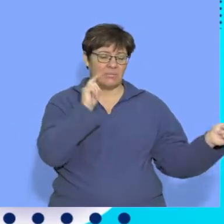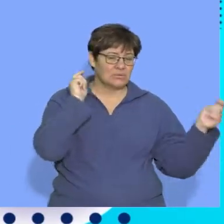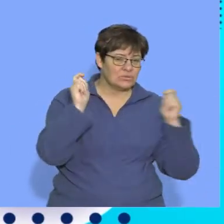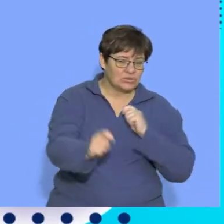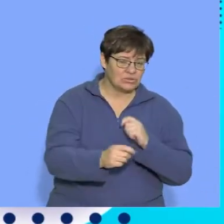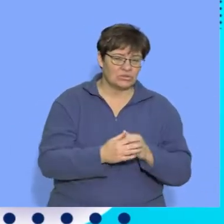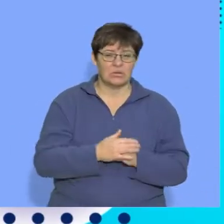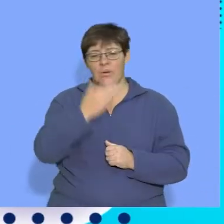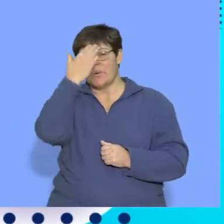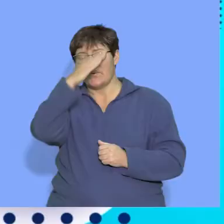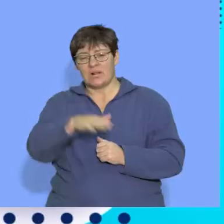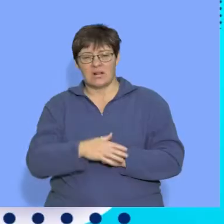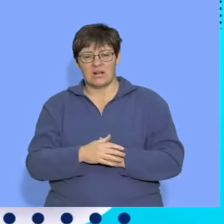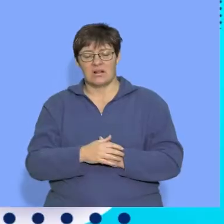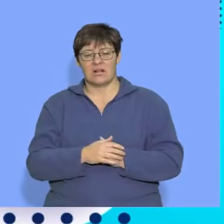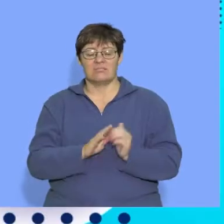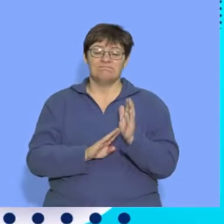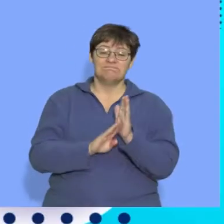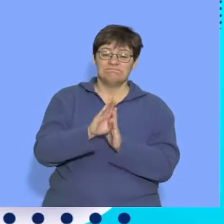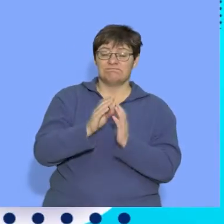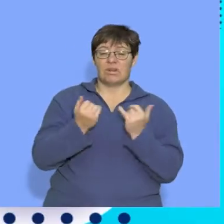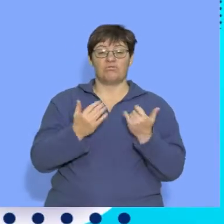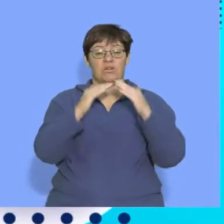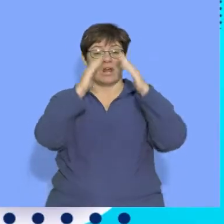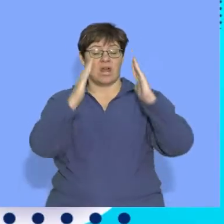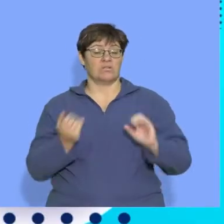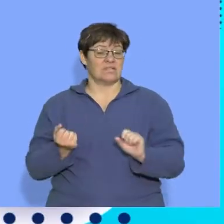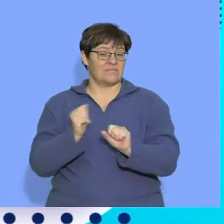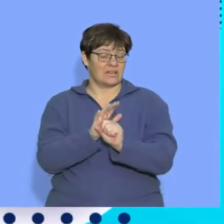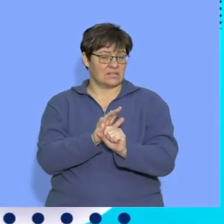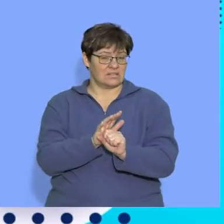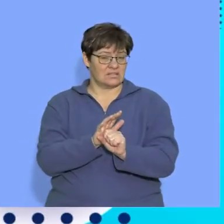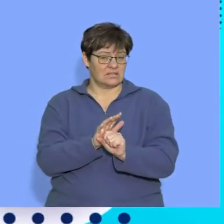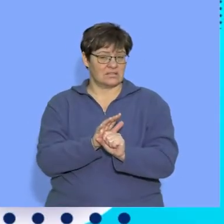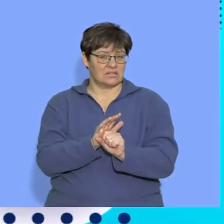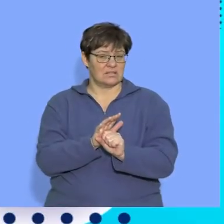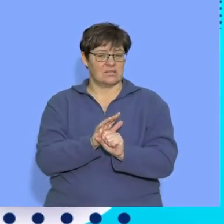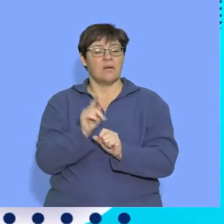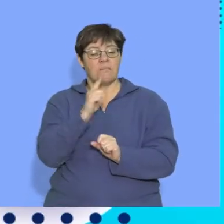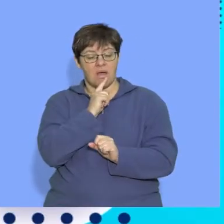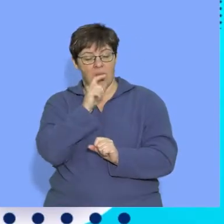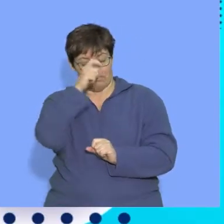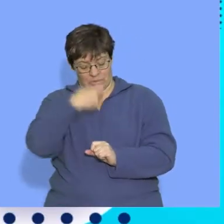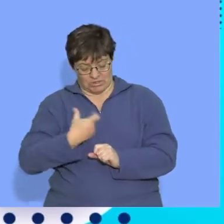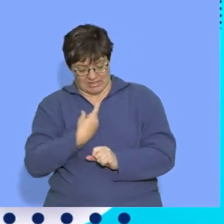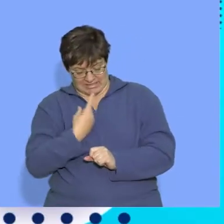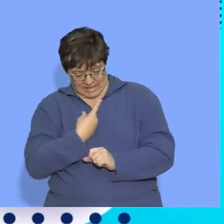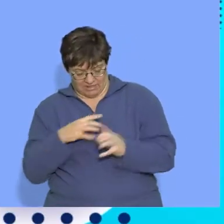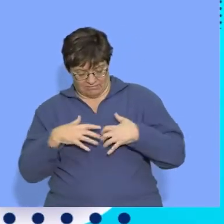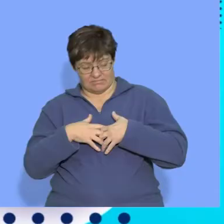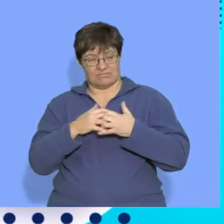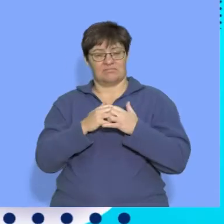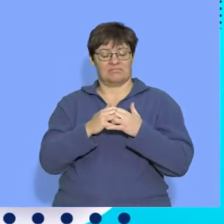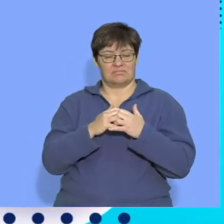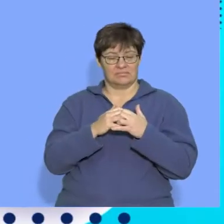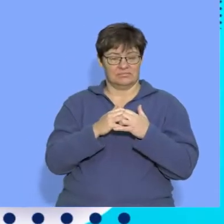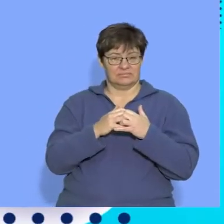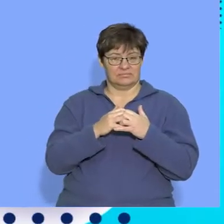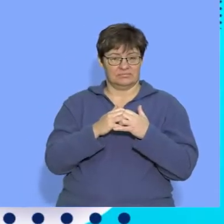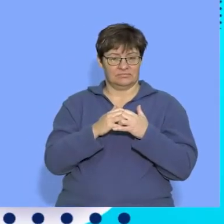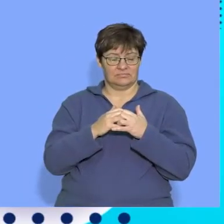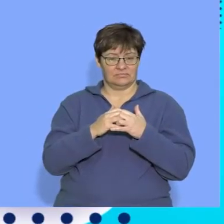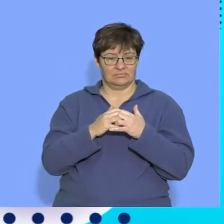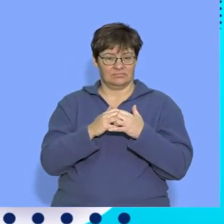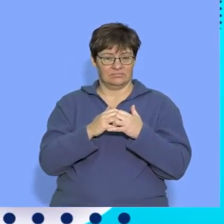that the enhanced greenhouse effect is something that humans have engineered. when I say engineered, I mean it is